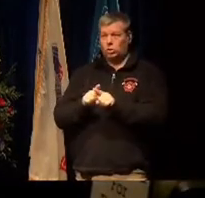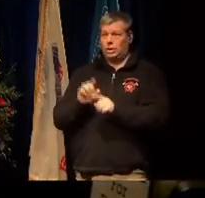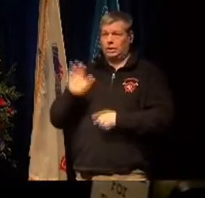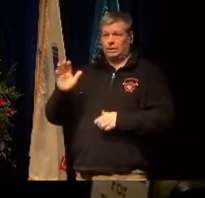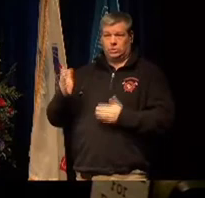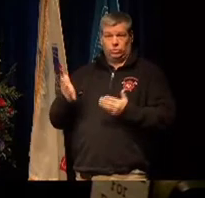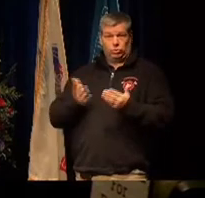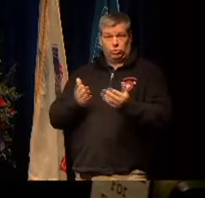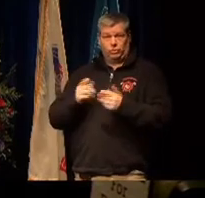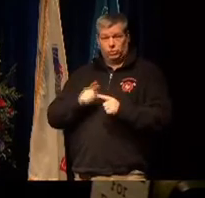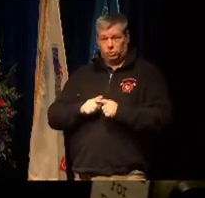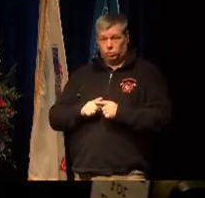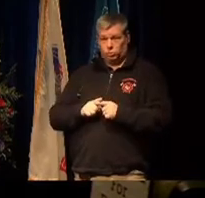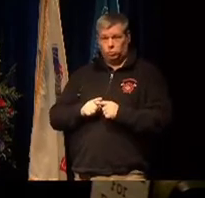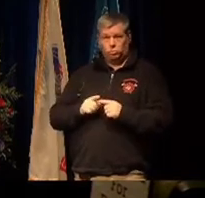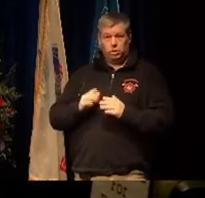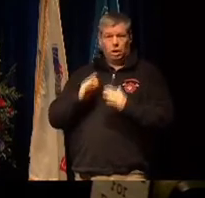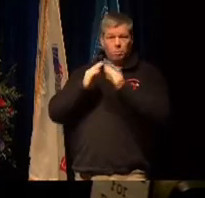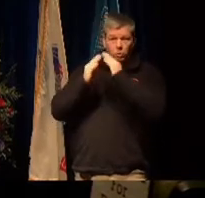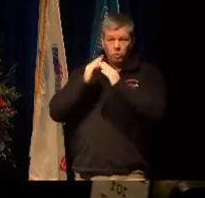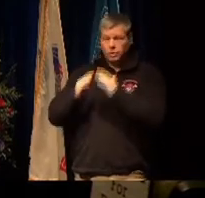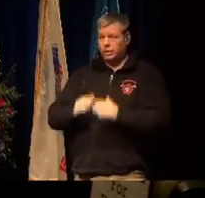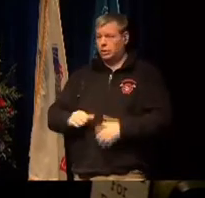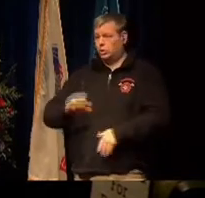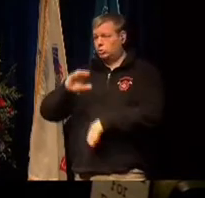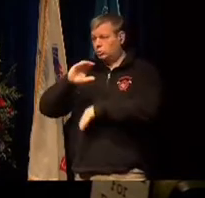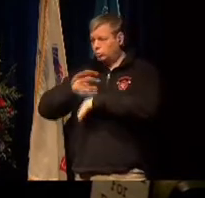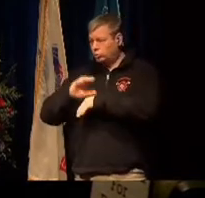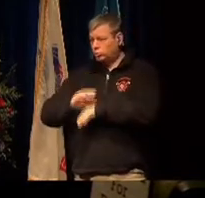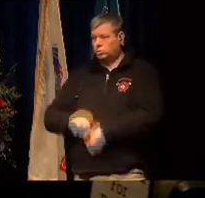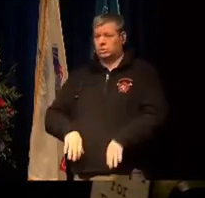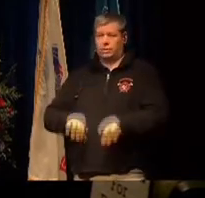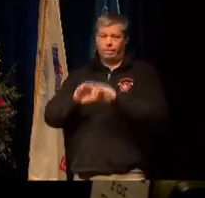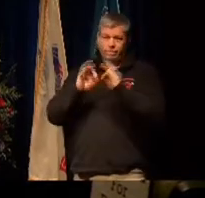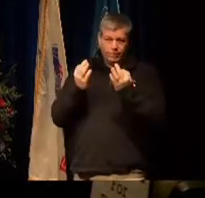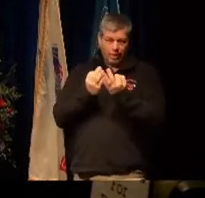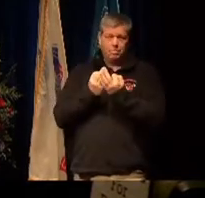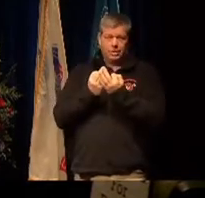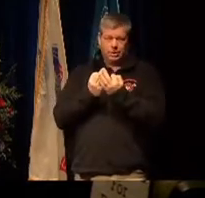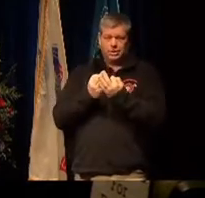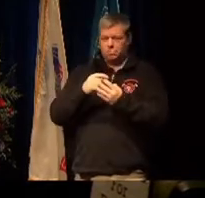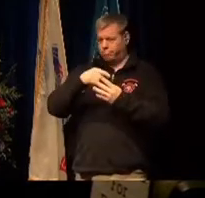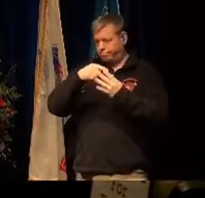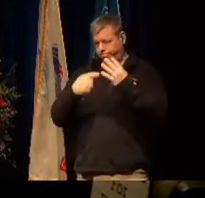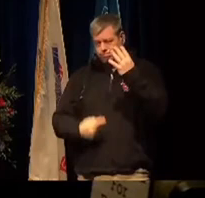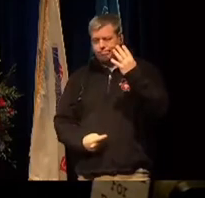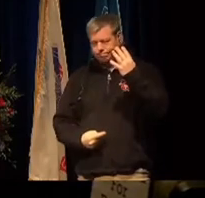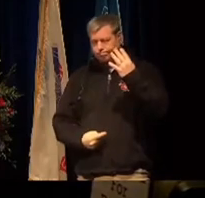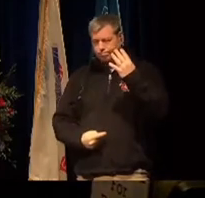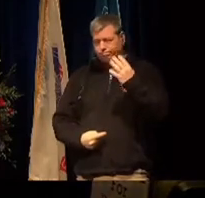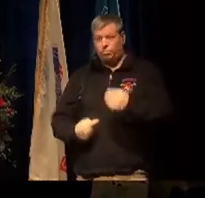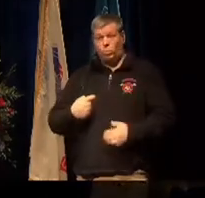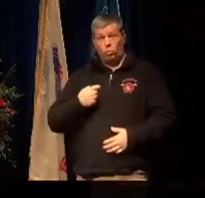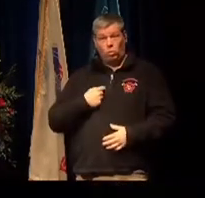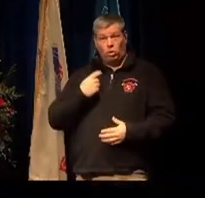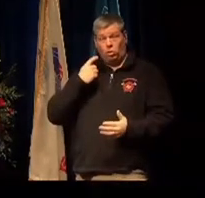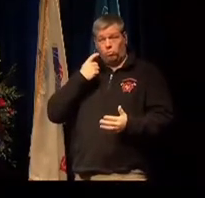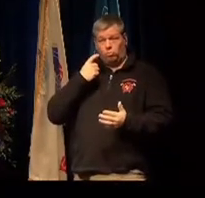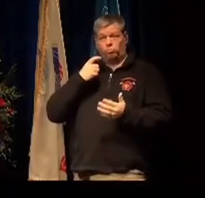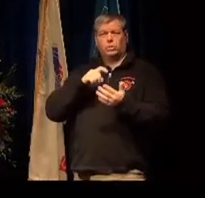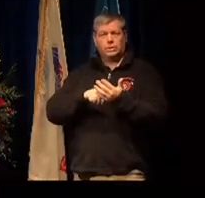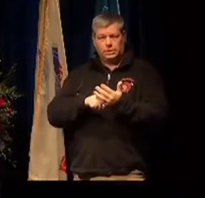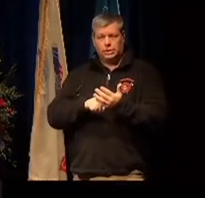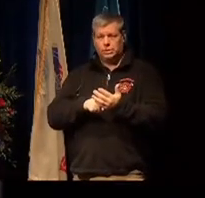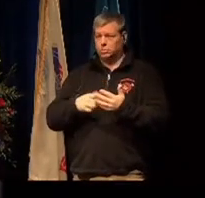our community, to the church, to his family, and throughout all of that. Of course, we recognize there is a